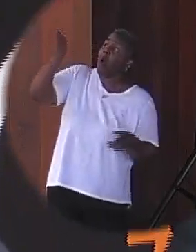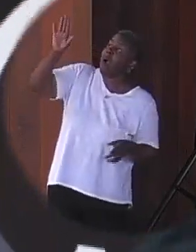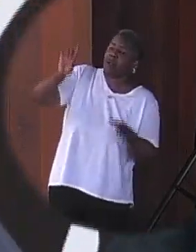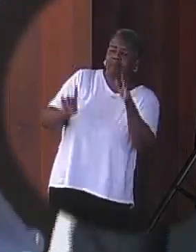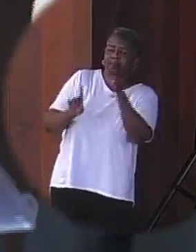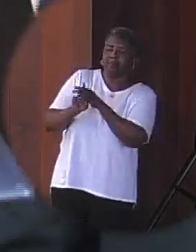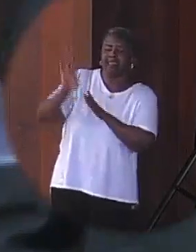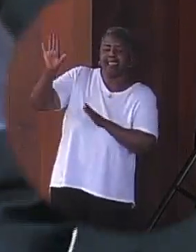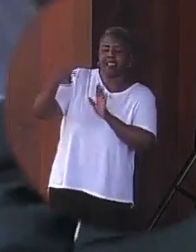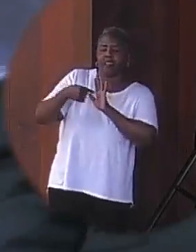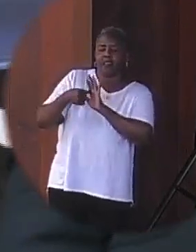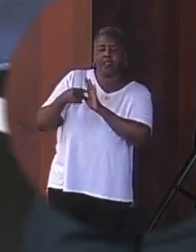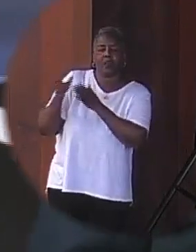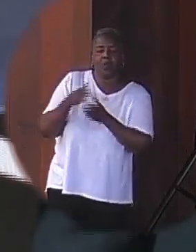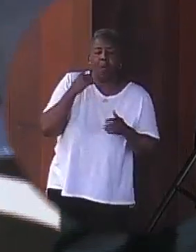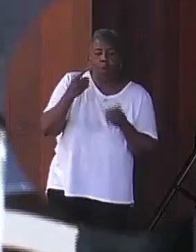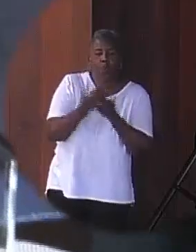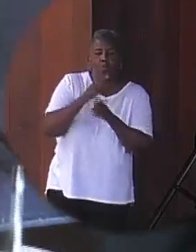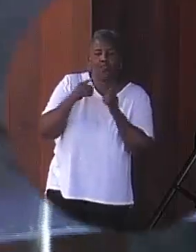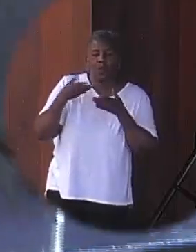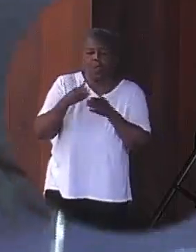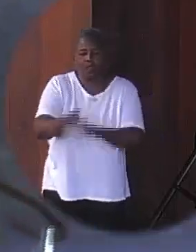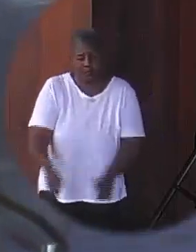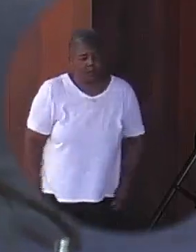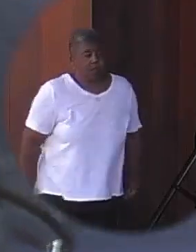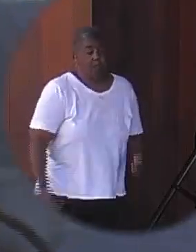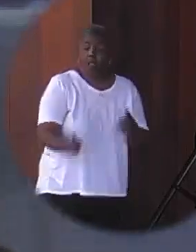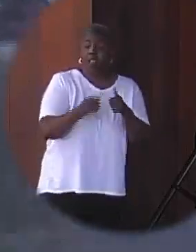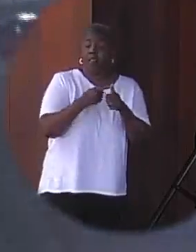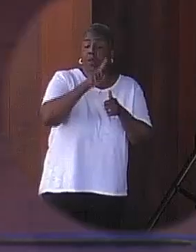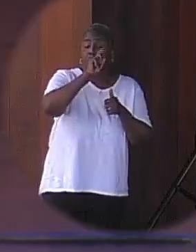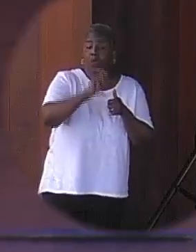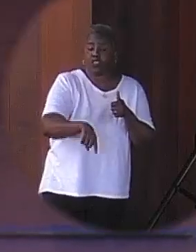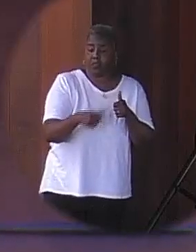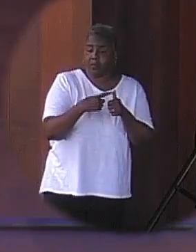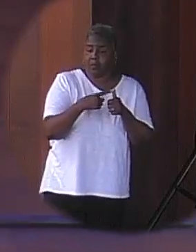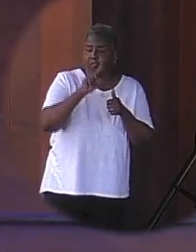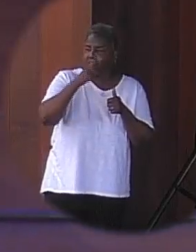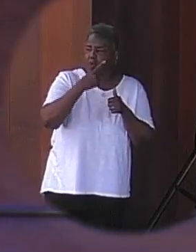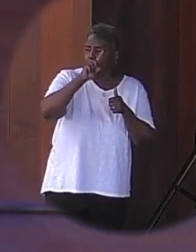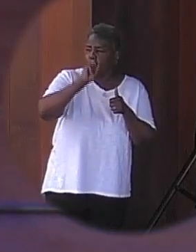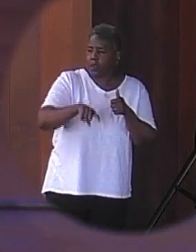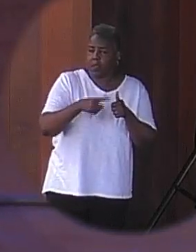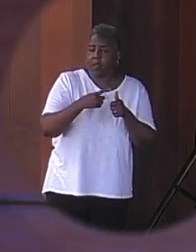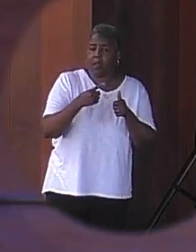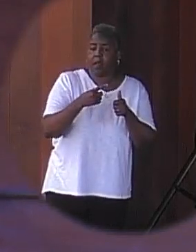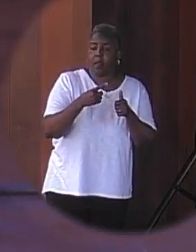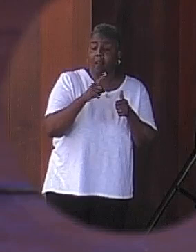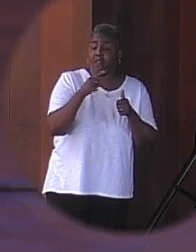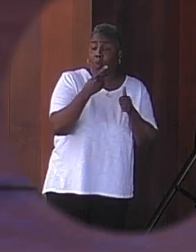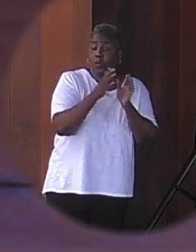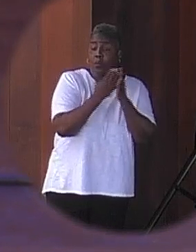His will in a new way. The very first question comes to us in the first book of the